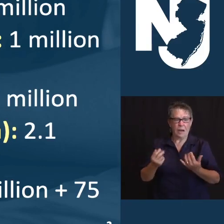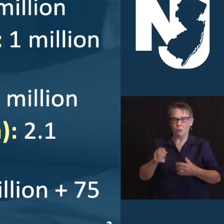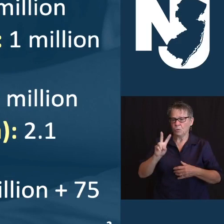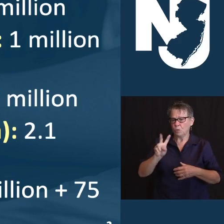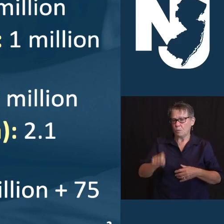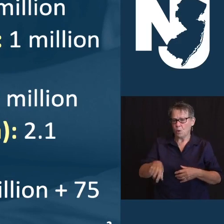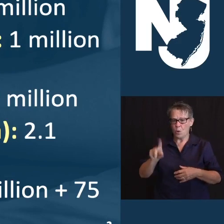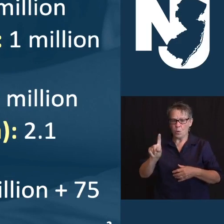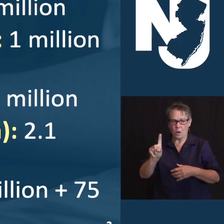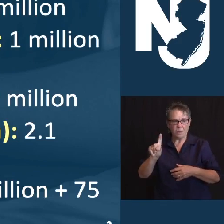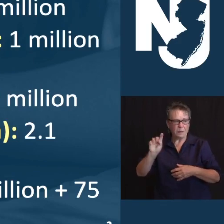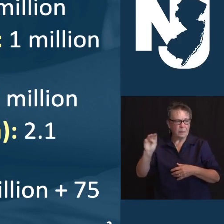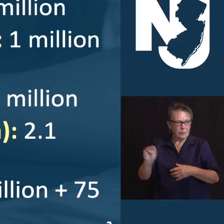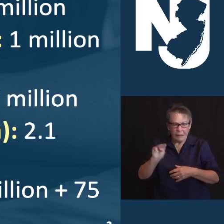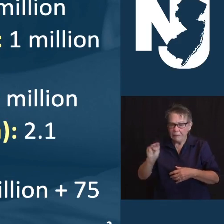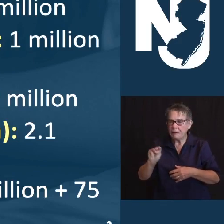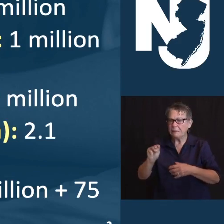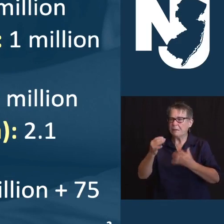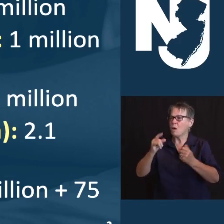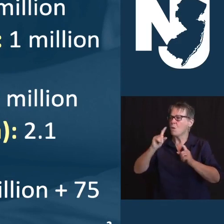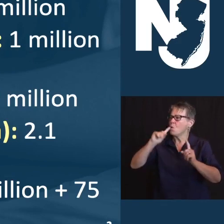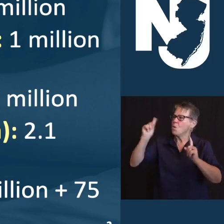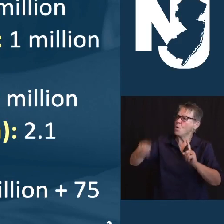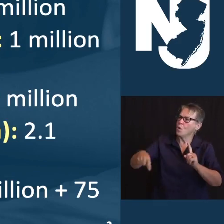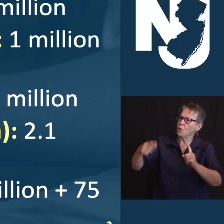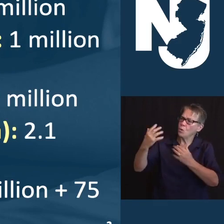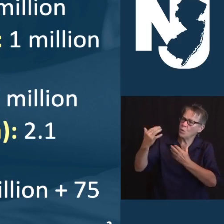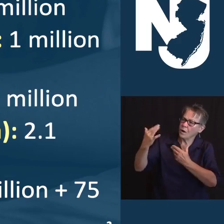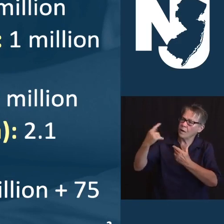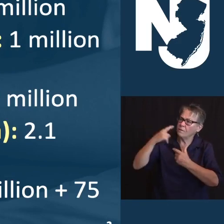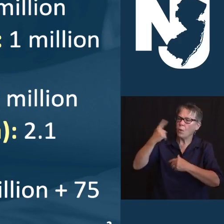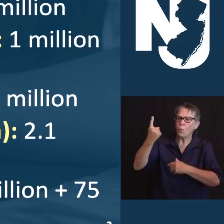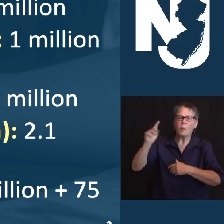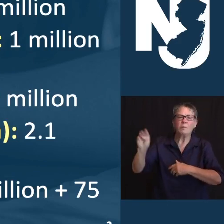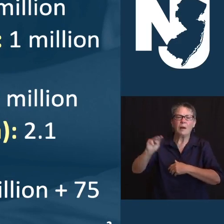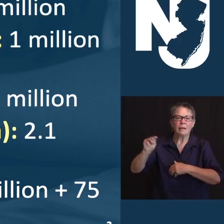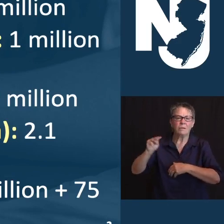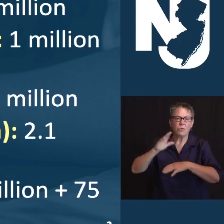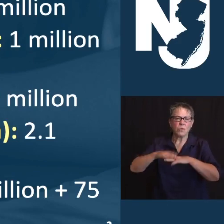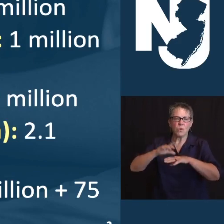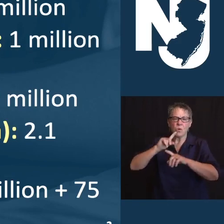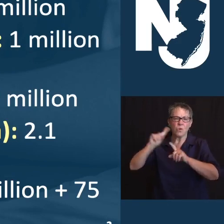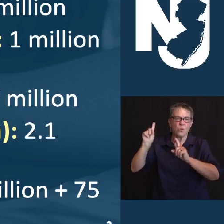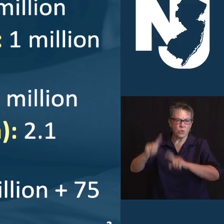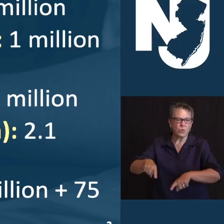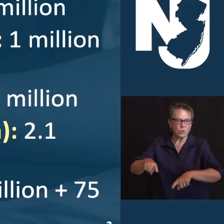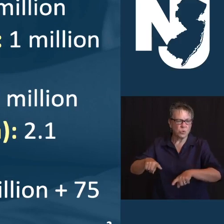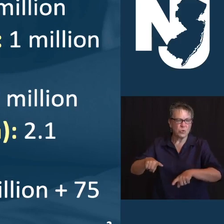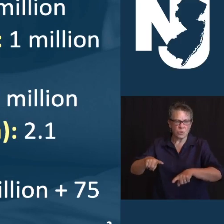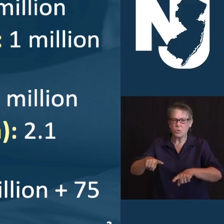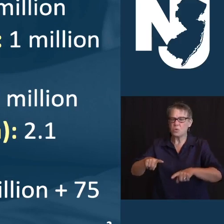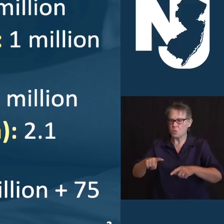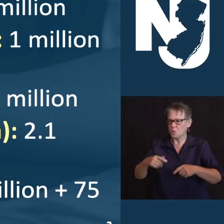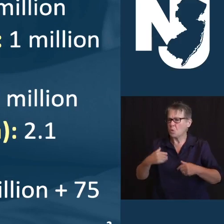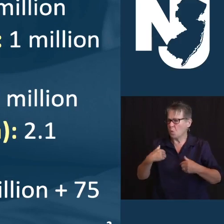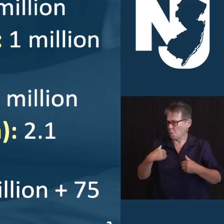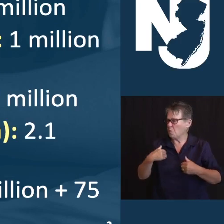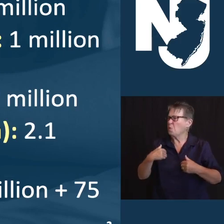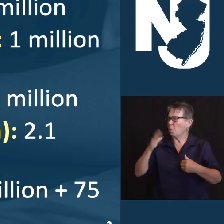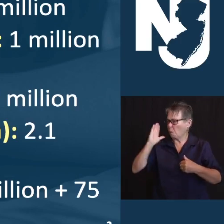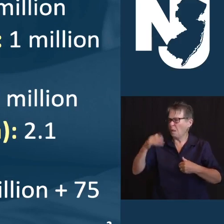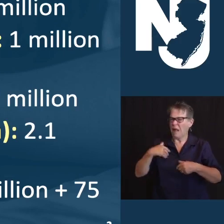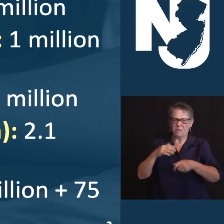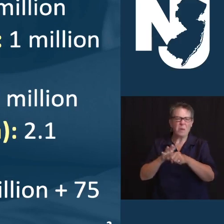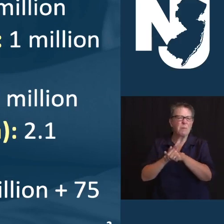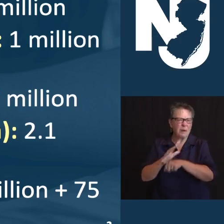will be 300,000 gowns actually above our goal. We set, I think, what we collectively think was a lofty goal